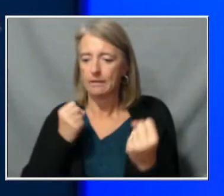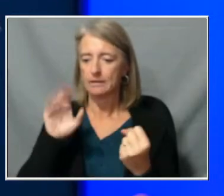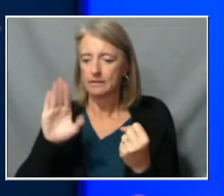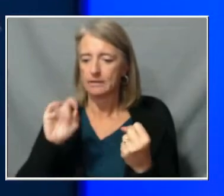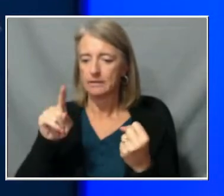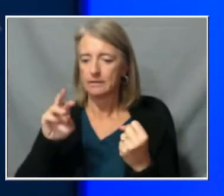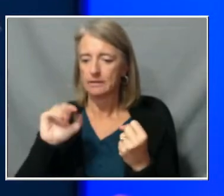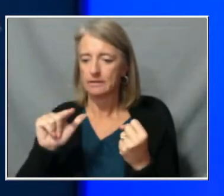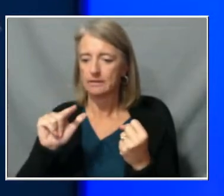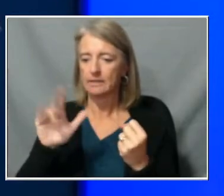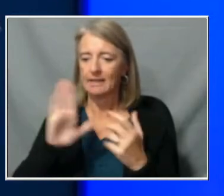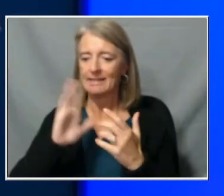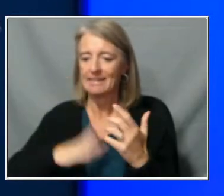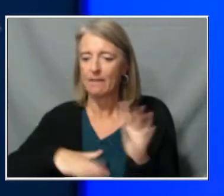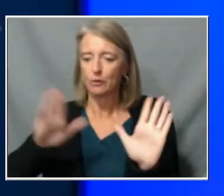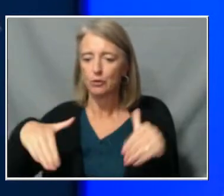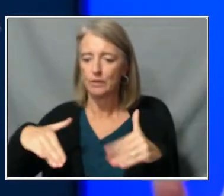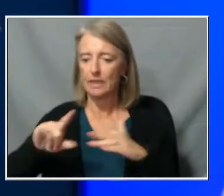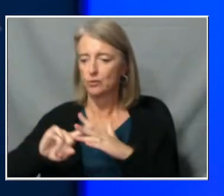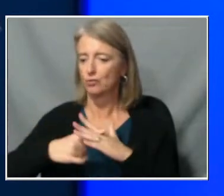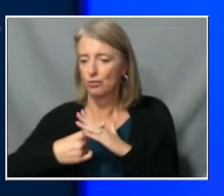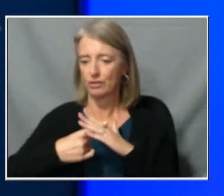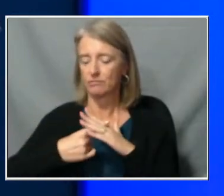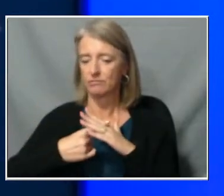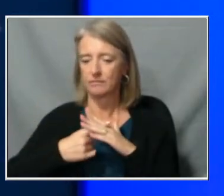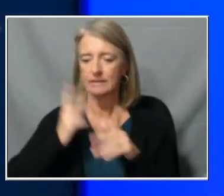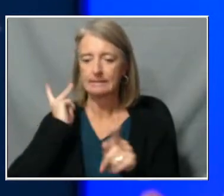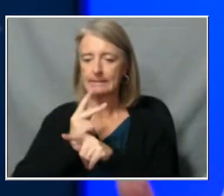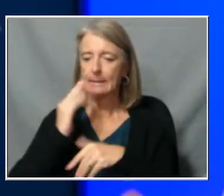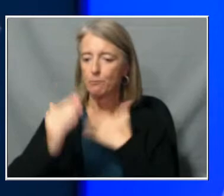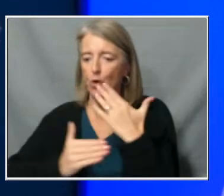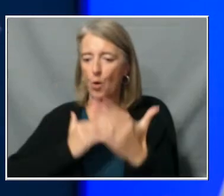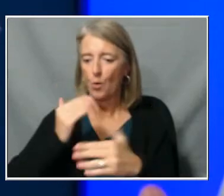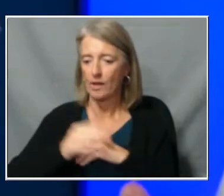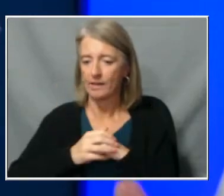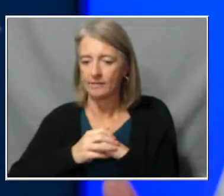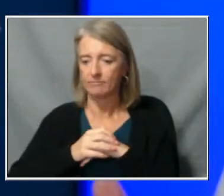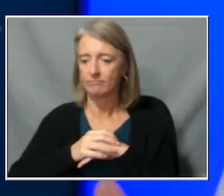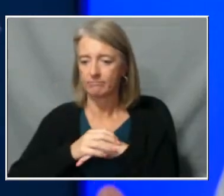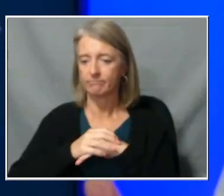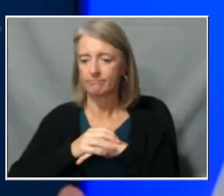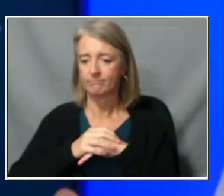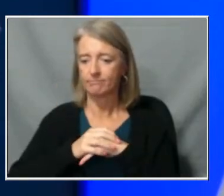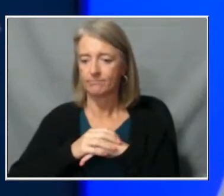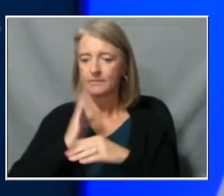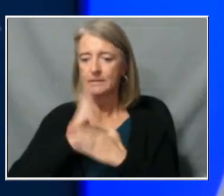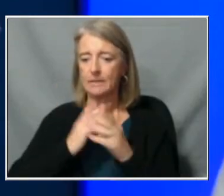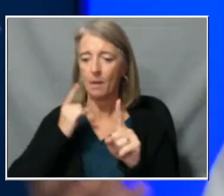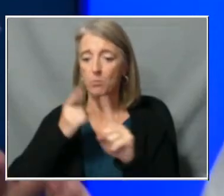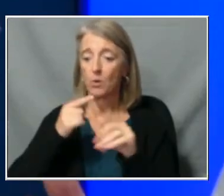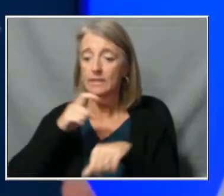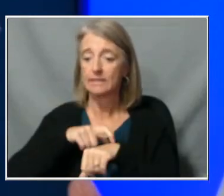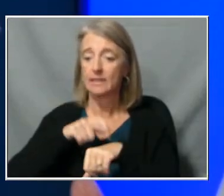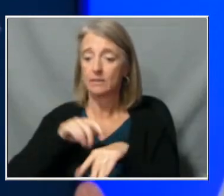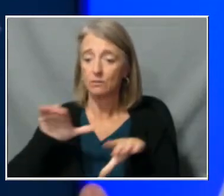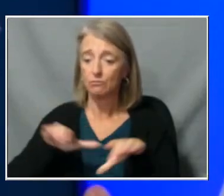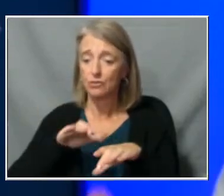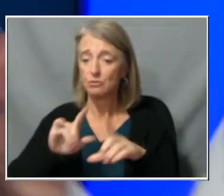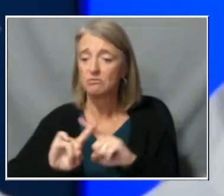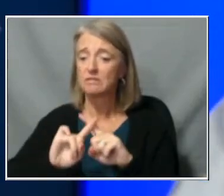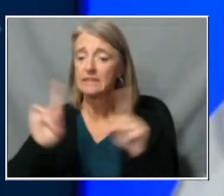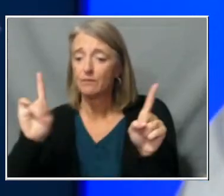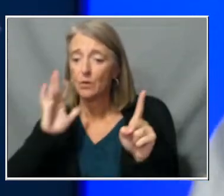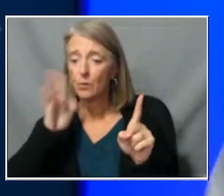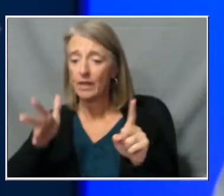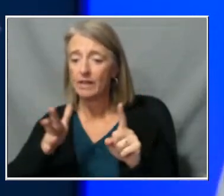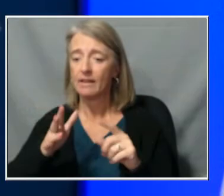never too late to do something like that and just keep going. And at some point in time, I won't be able to do it. I'll do something else. Then I'll